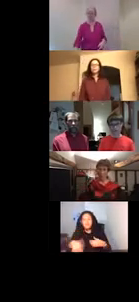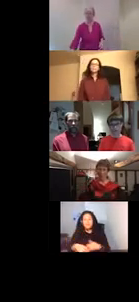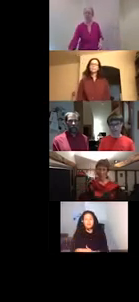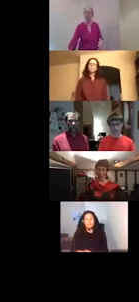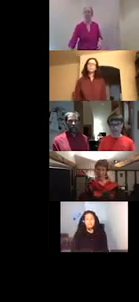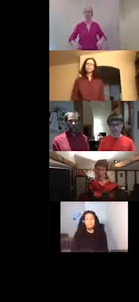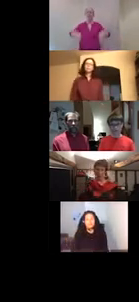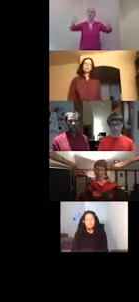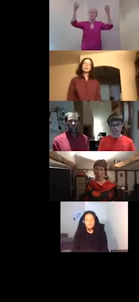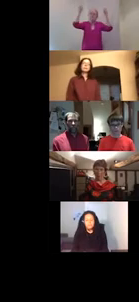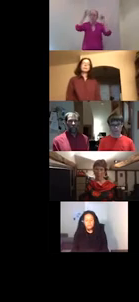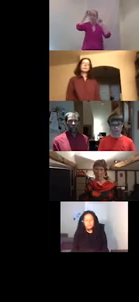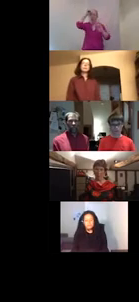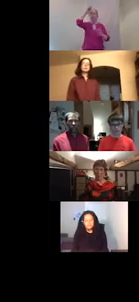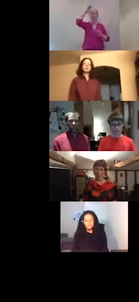suffering.